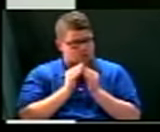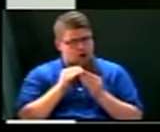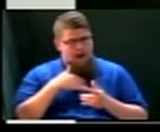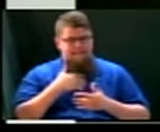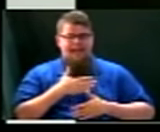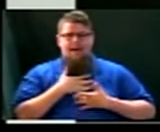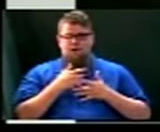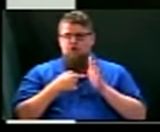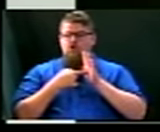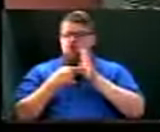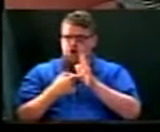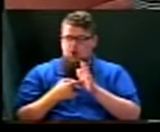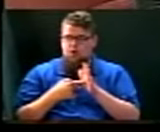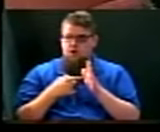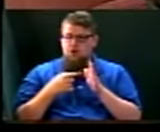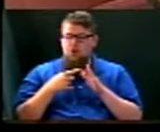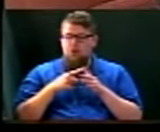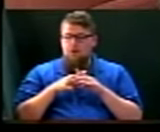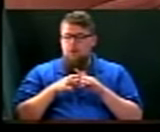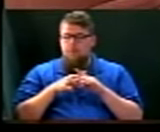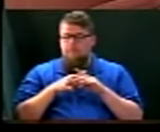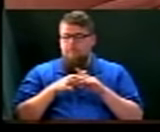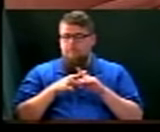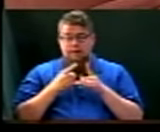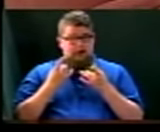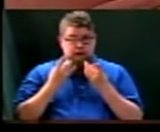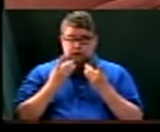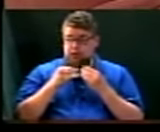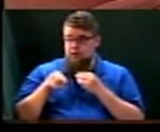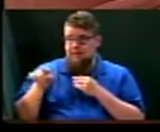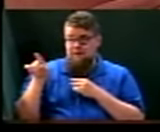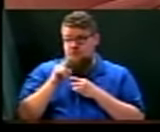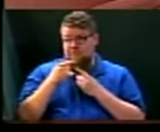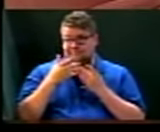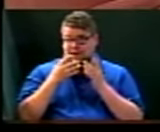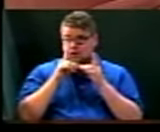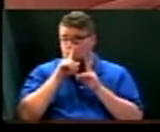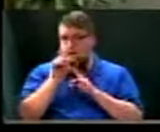than willing to show you, but do you have any questions?